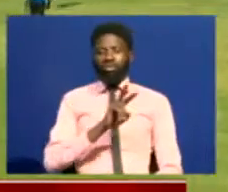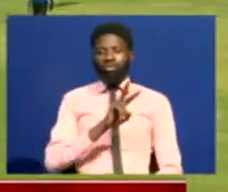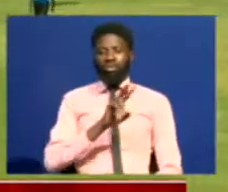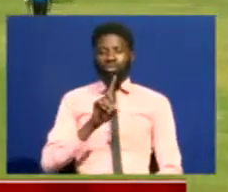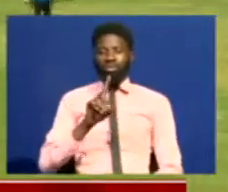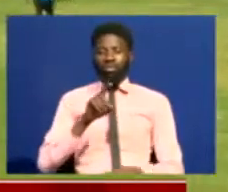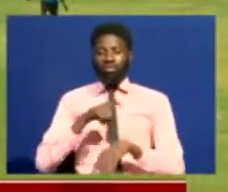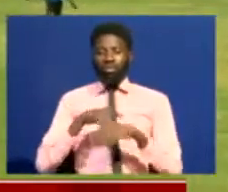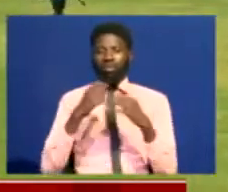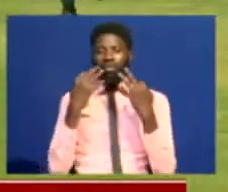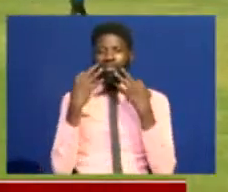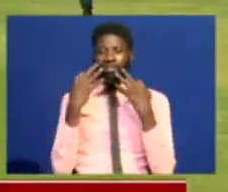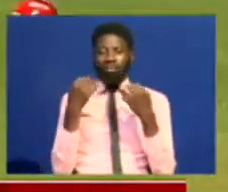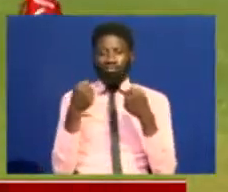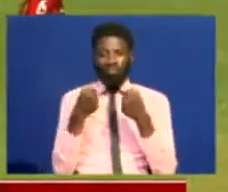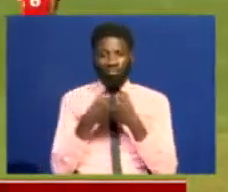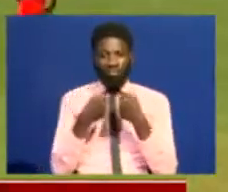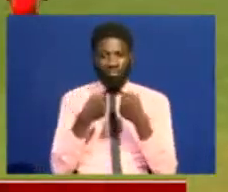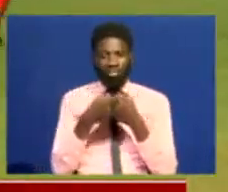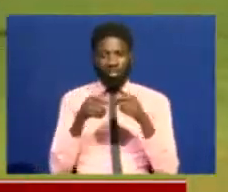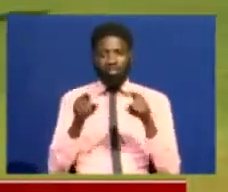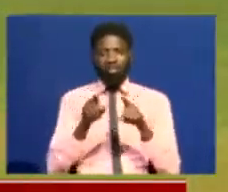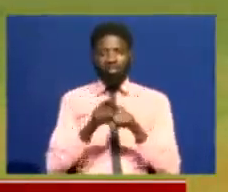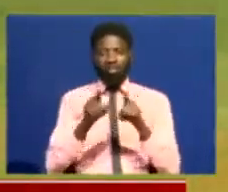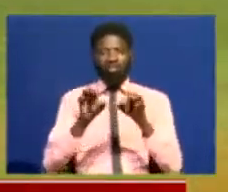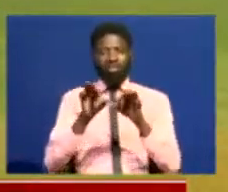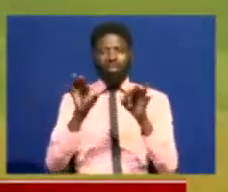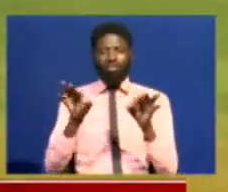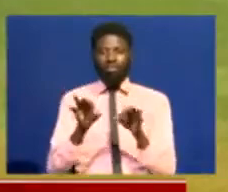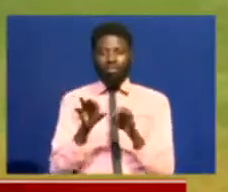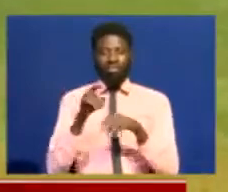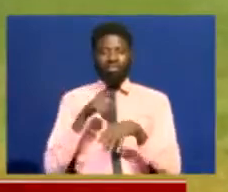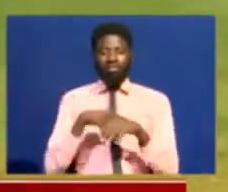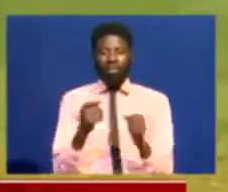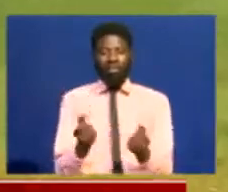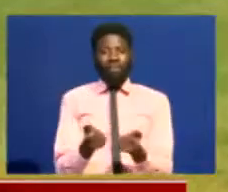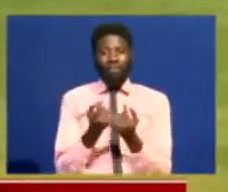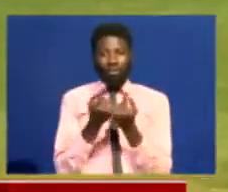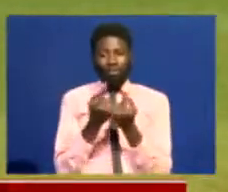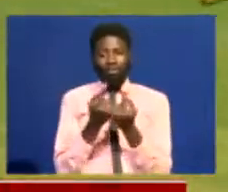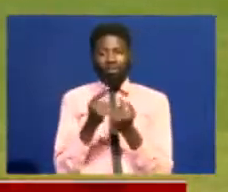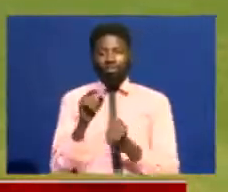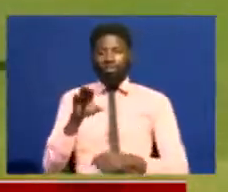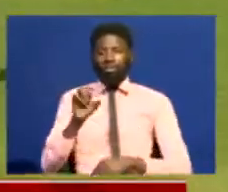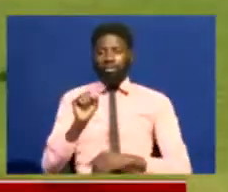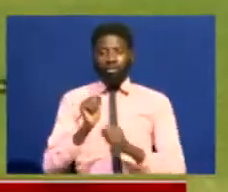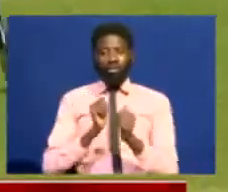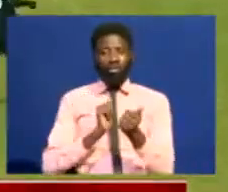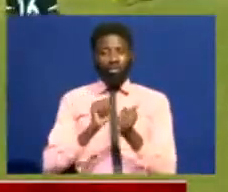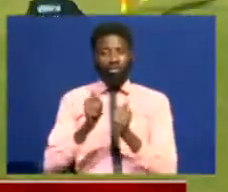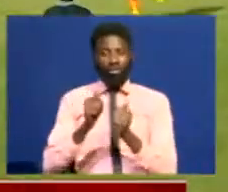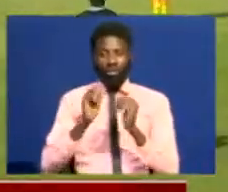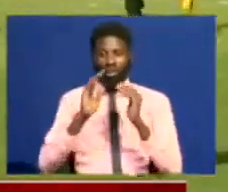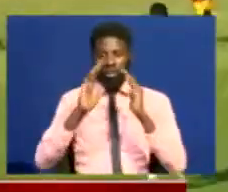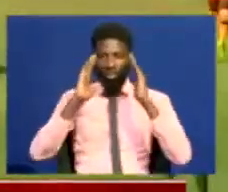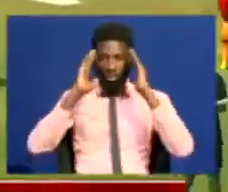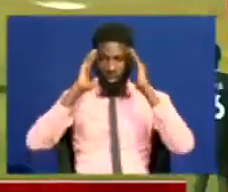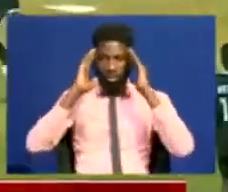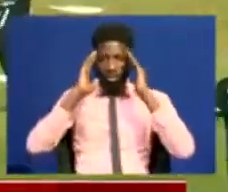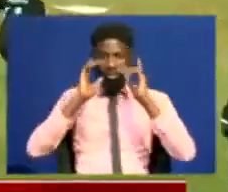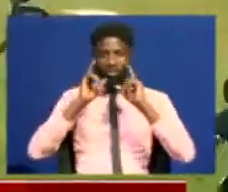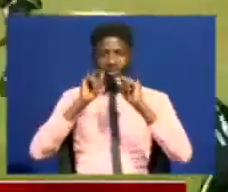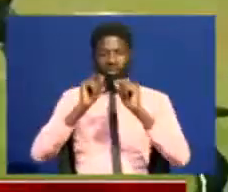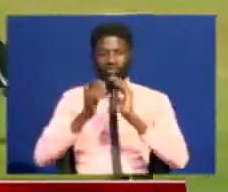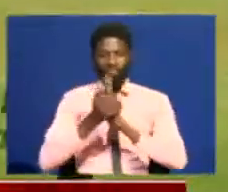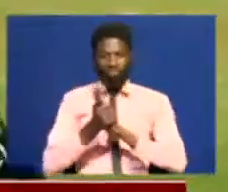final match played at the same venue. Speaking during the event, Cabinet Secretary for Sports Ababu Namwamba said talents